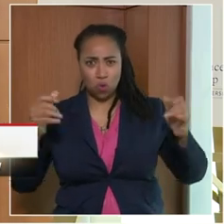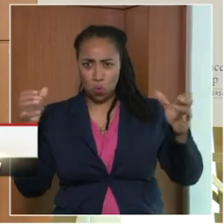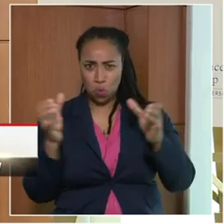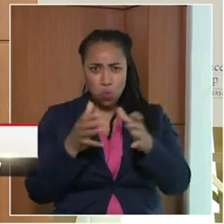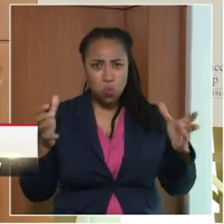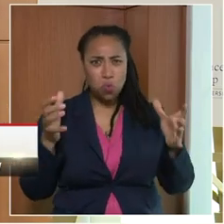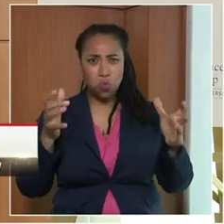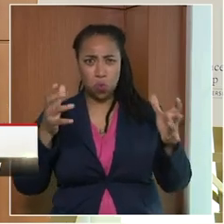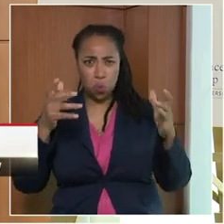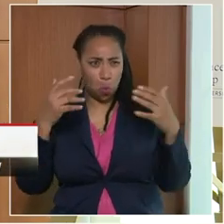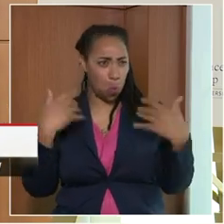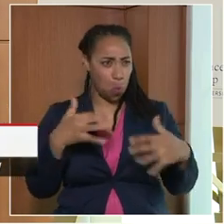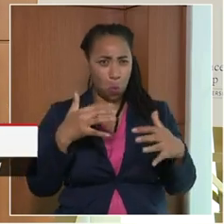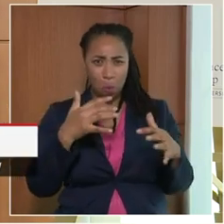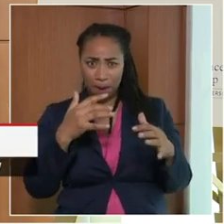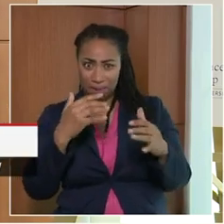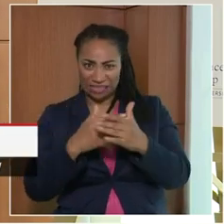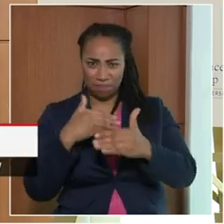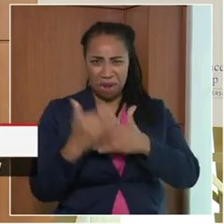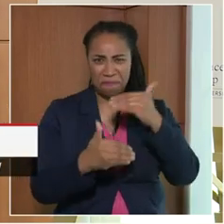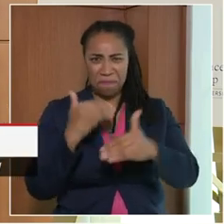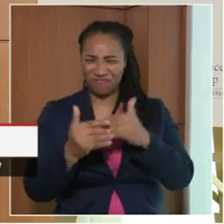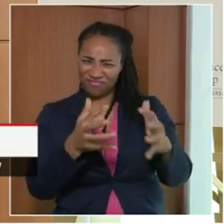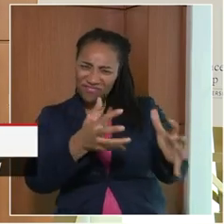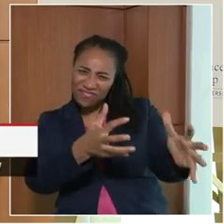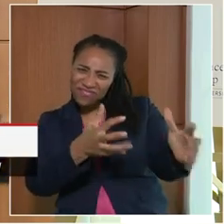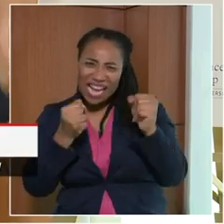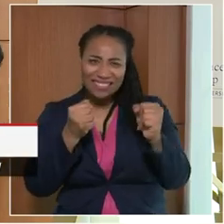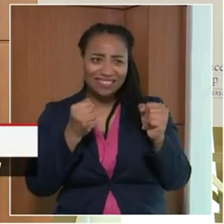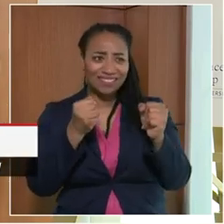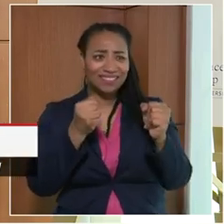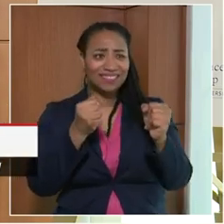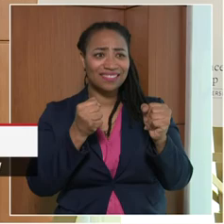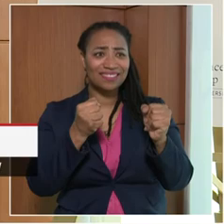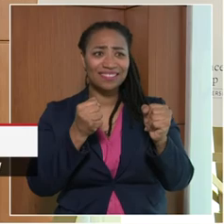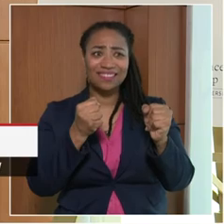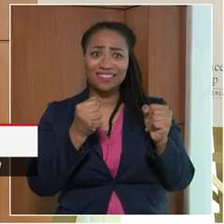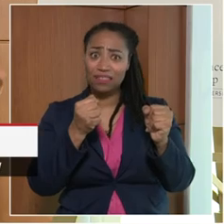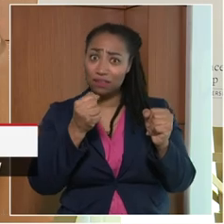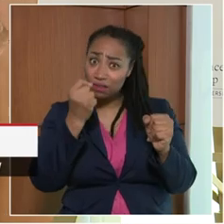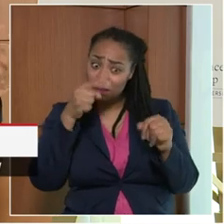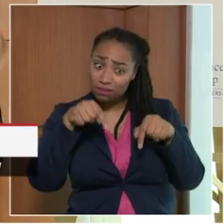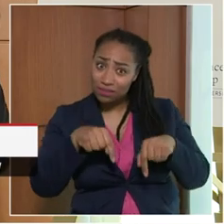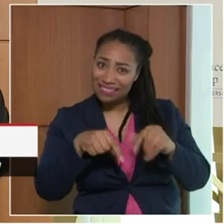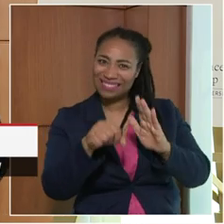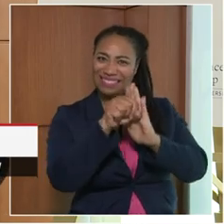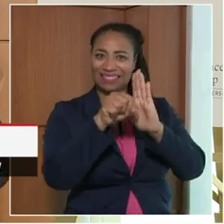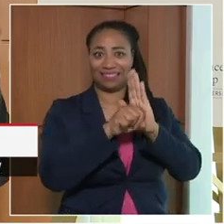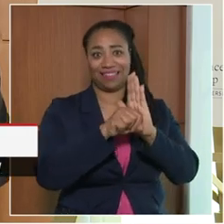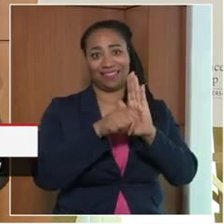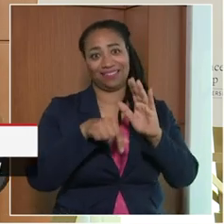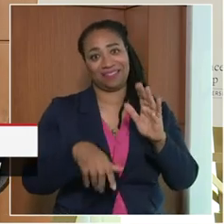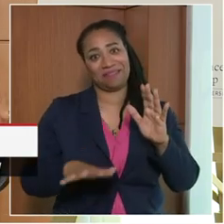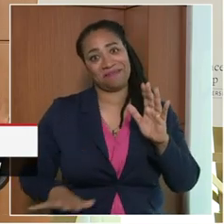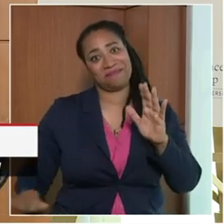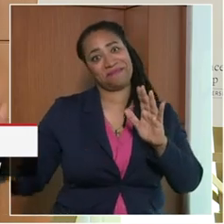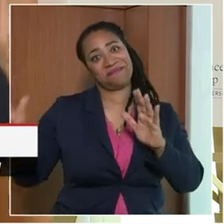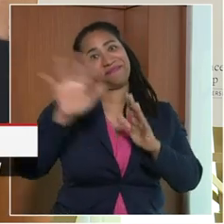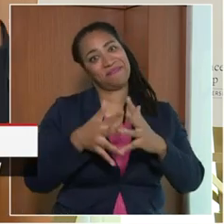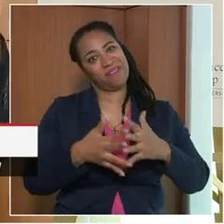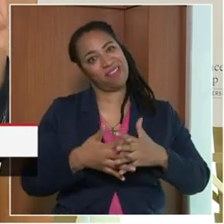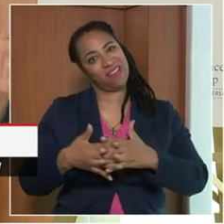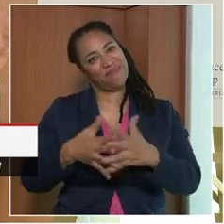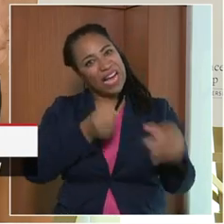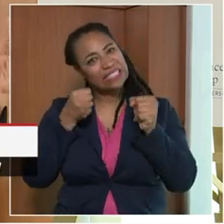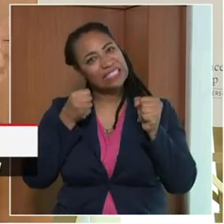growing state in America. They have produced 28 balanced budgets